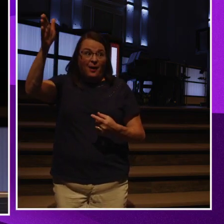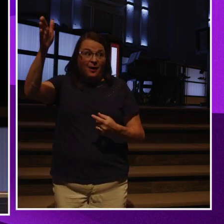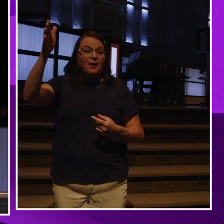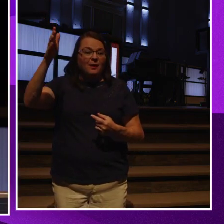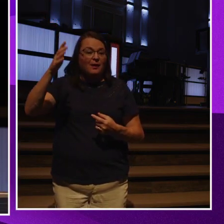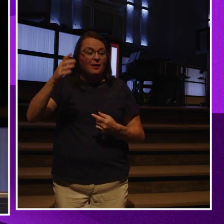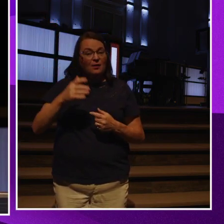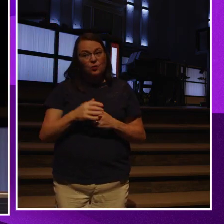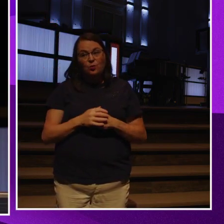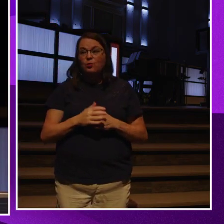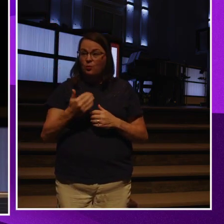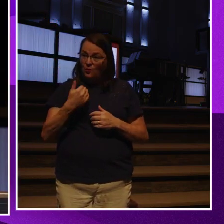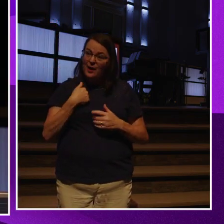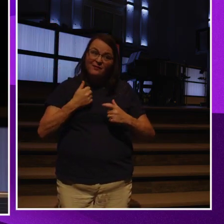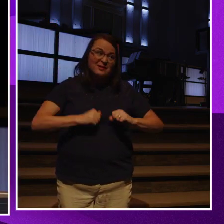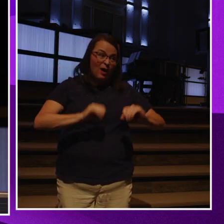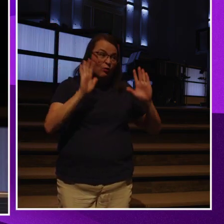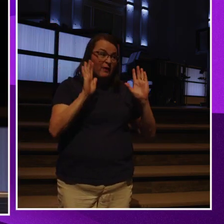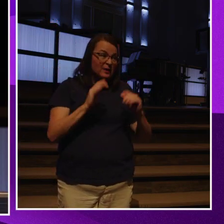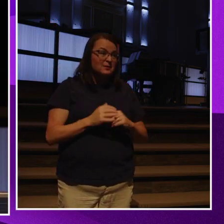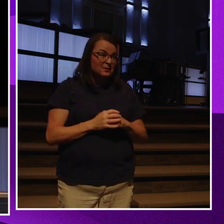there are going to be sacrifices.